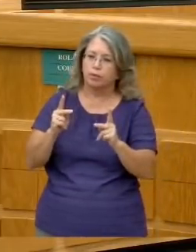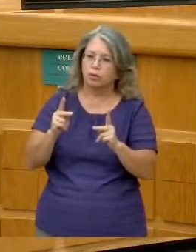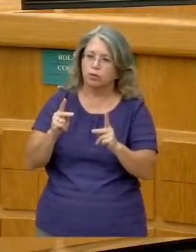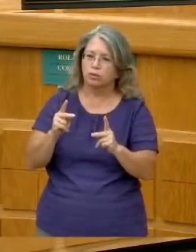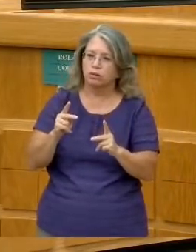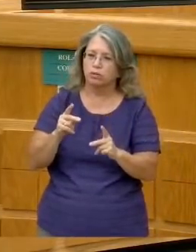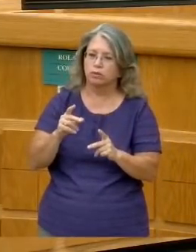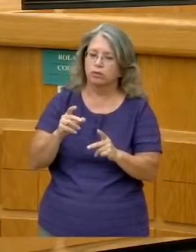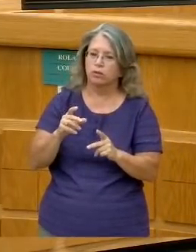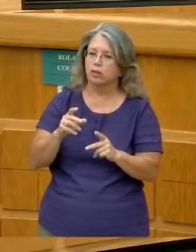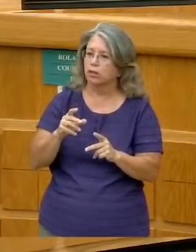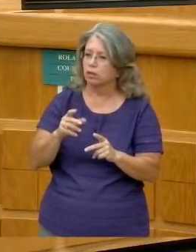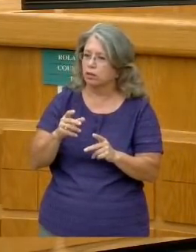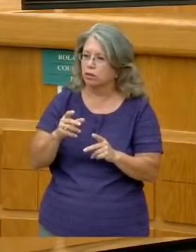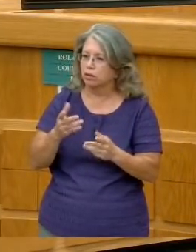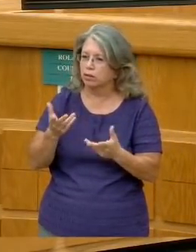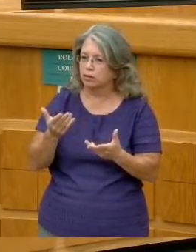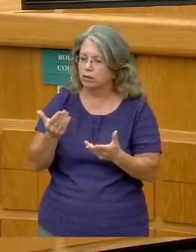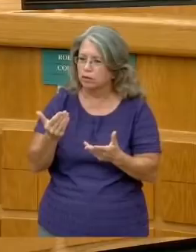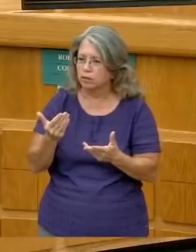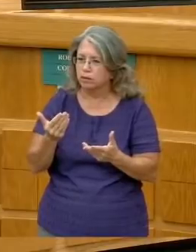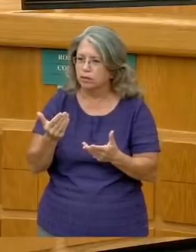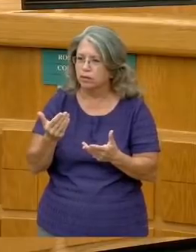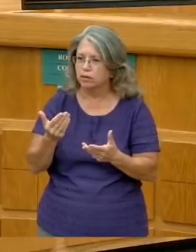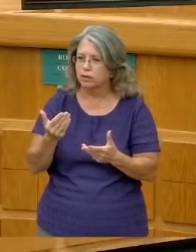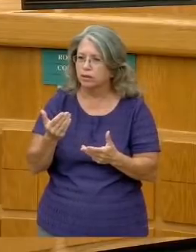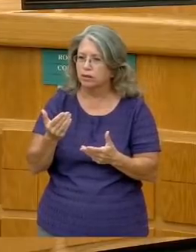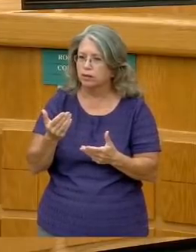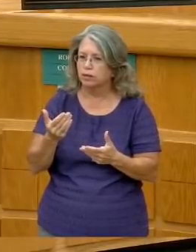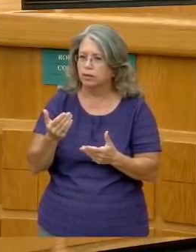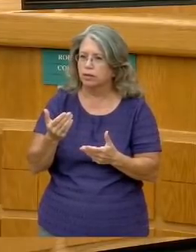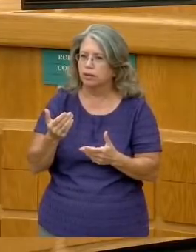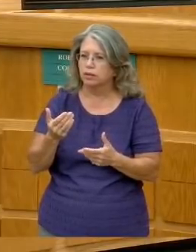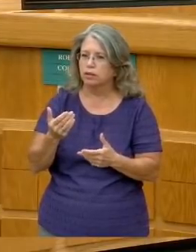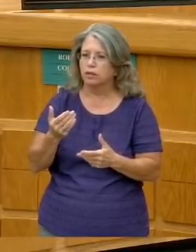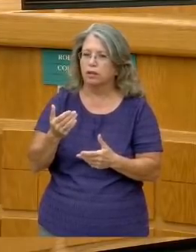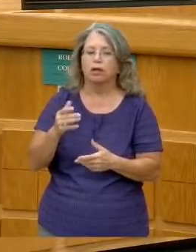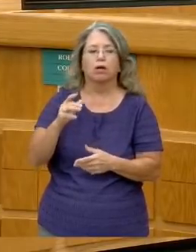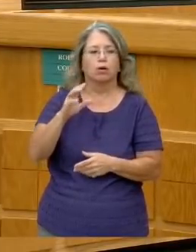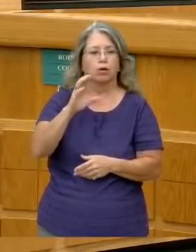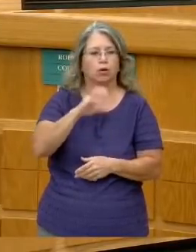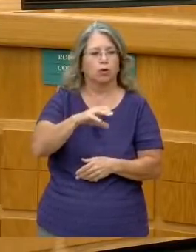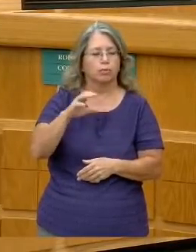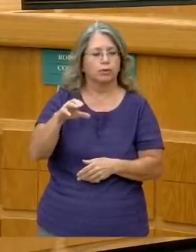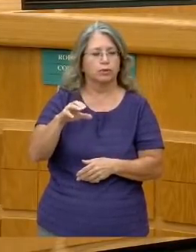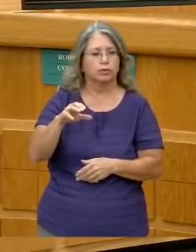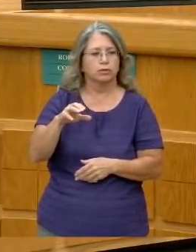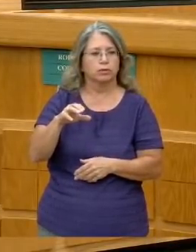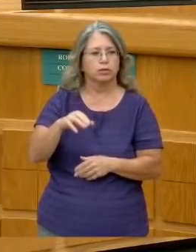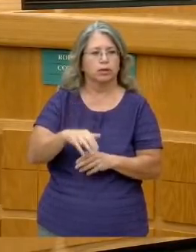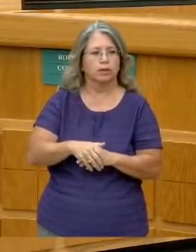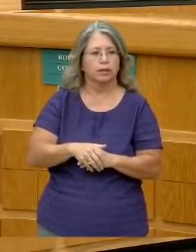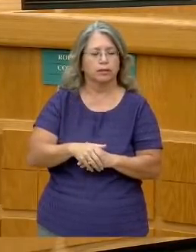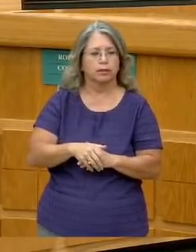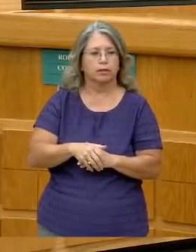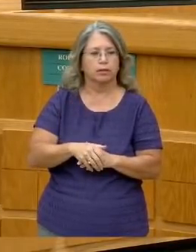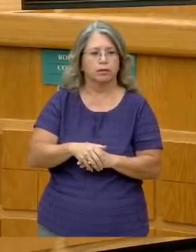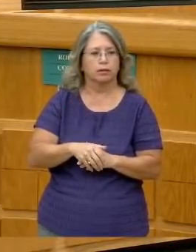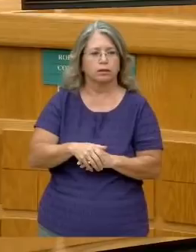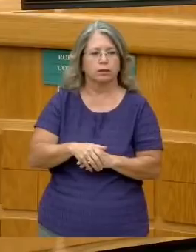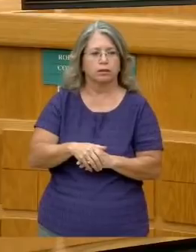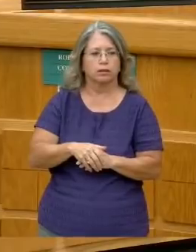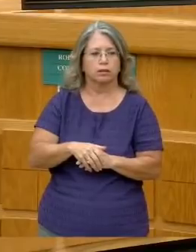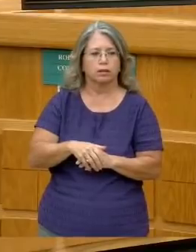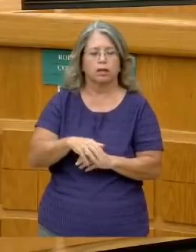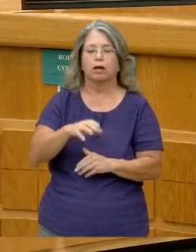there are too How many? Who? for the Corpus Christi airport? The airport? What's that?